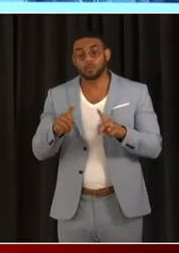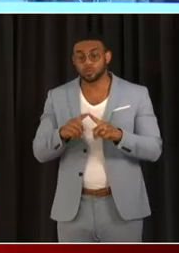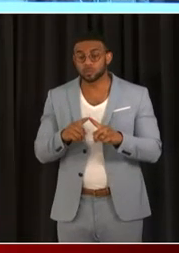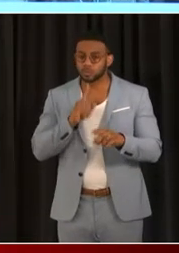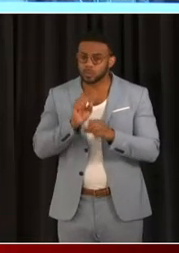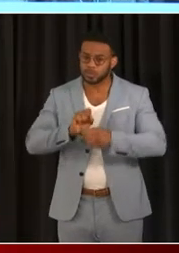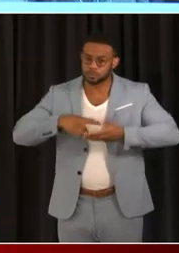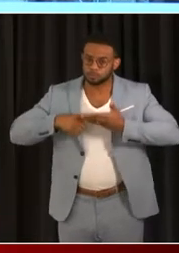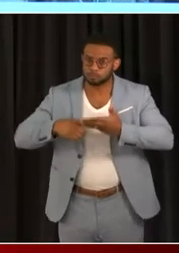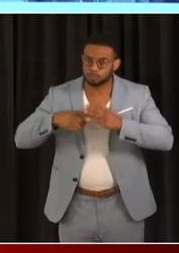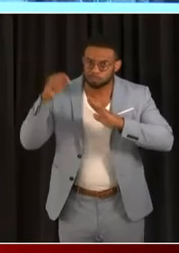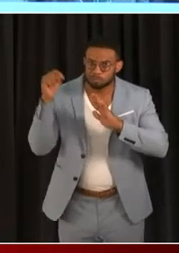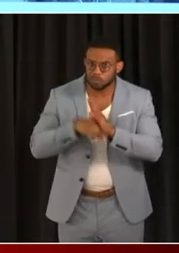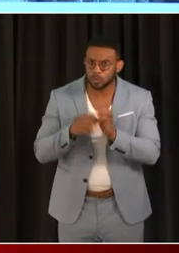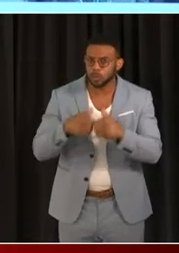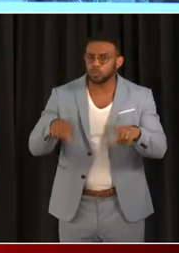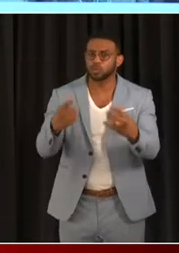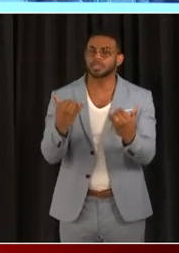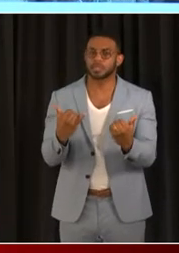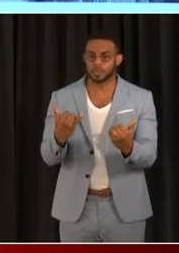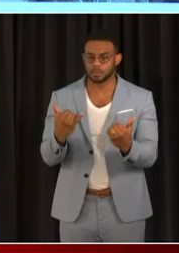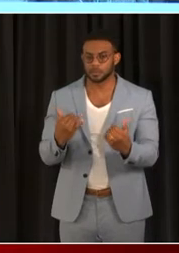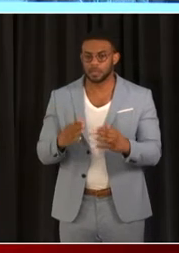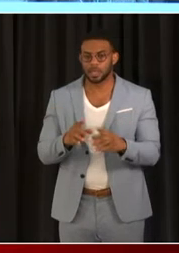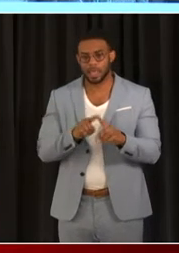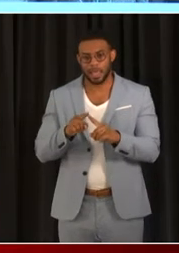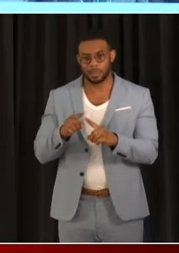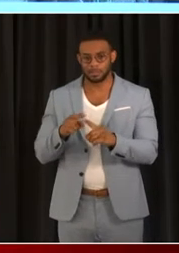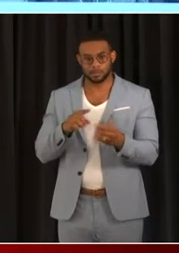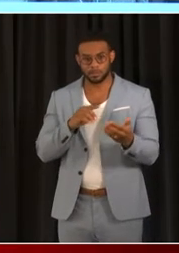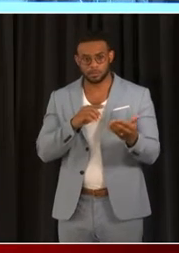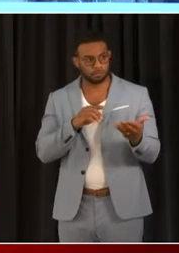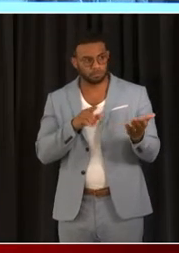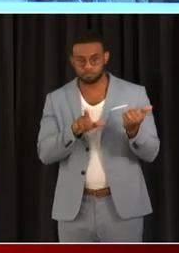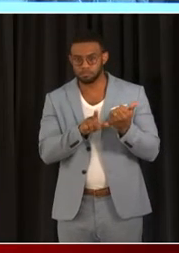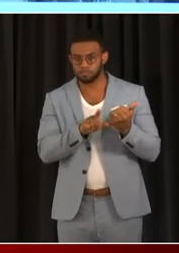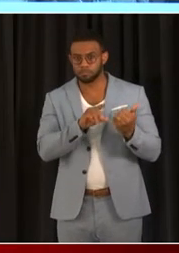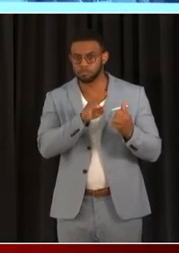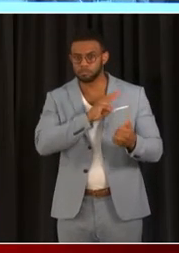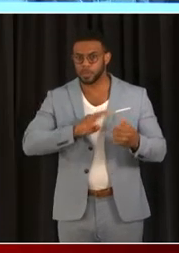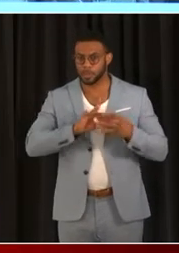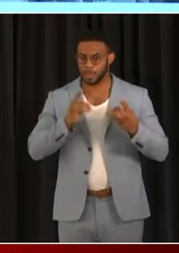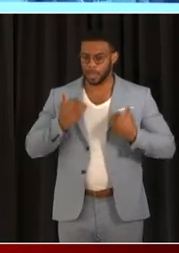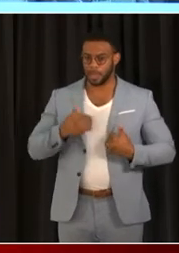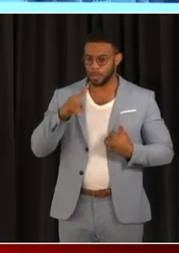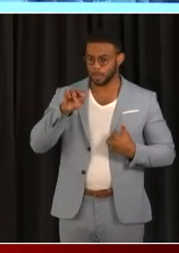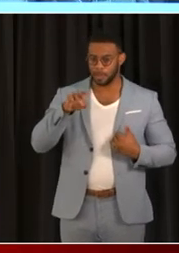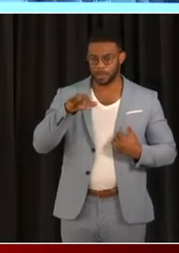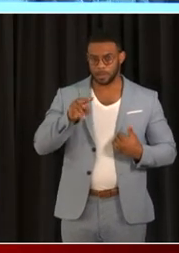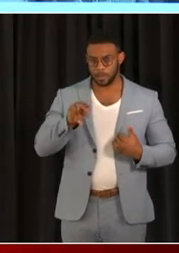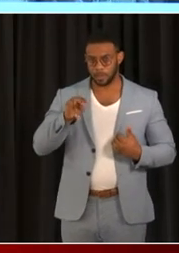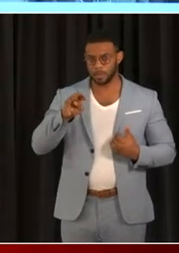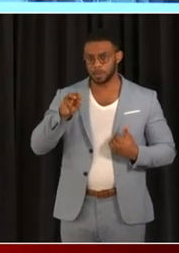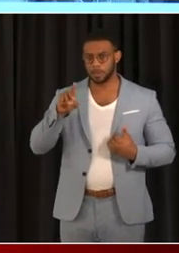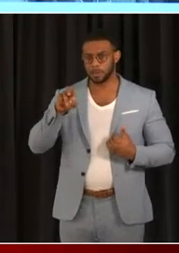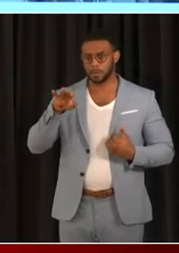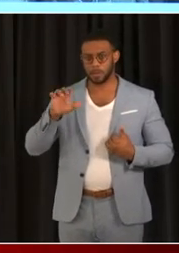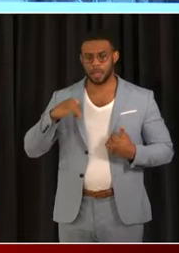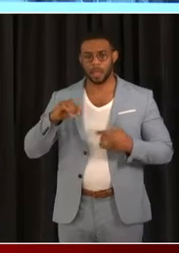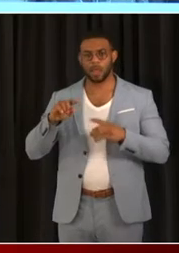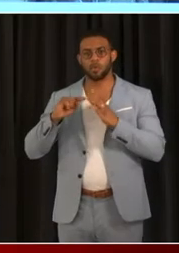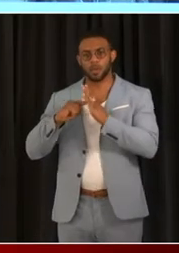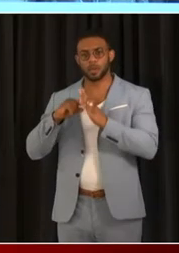opportunity to really discuss these with you all today. As the Deputy Mayor mentioned, I'm Kenya McDuffie. I represent Ward 5 on the Council of the District of